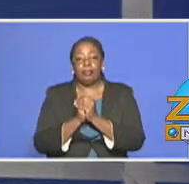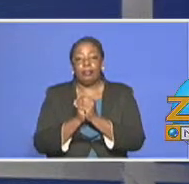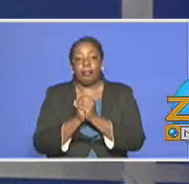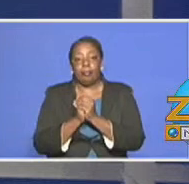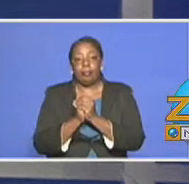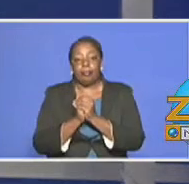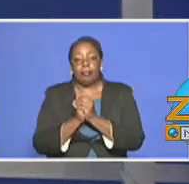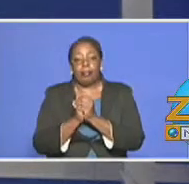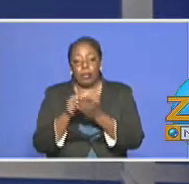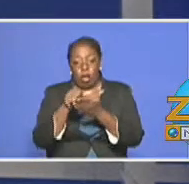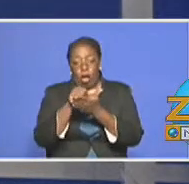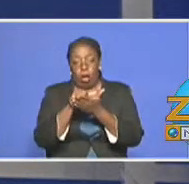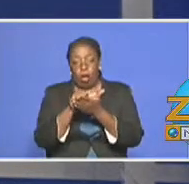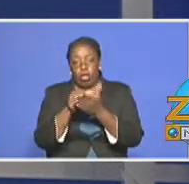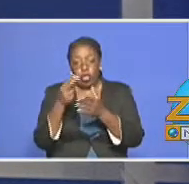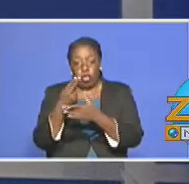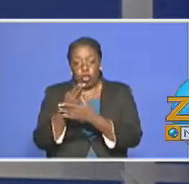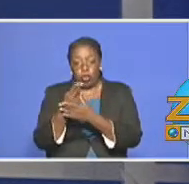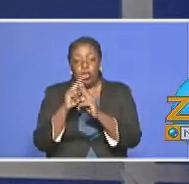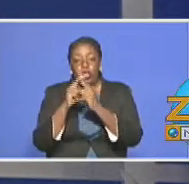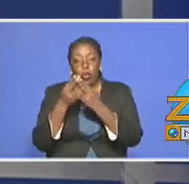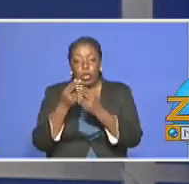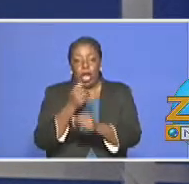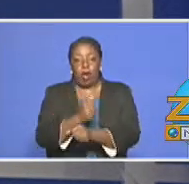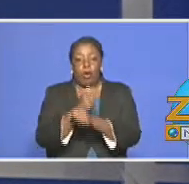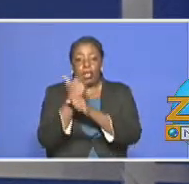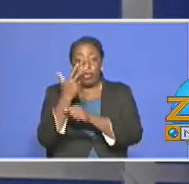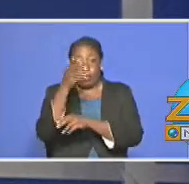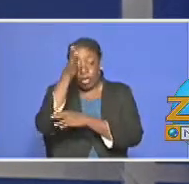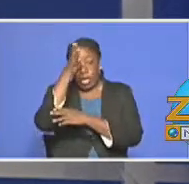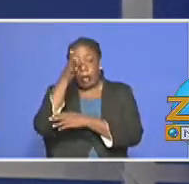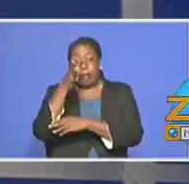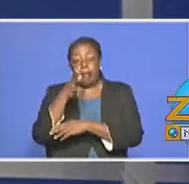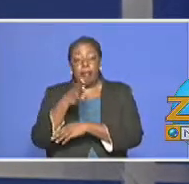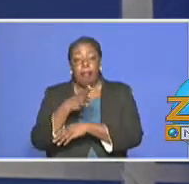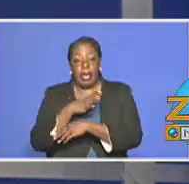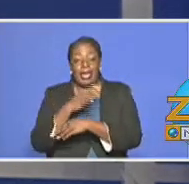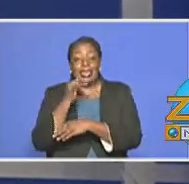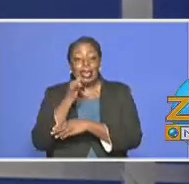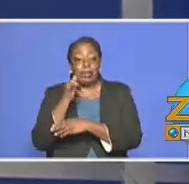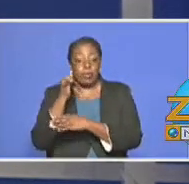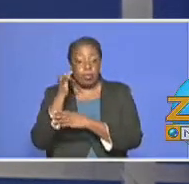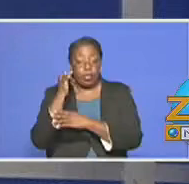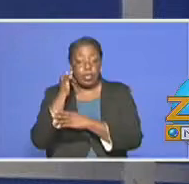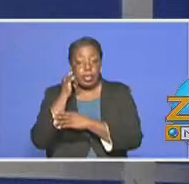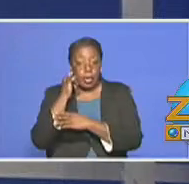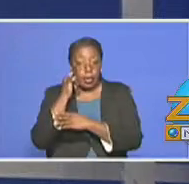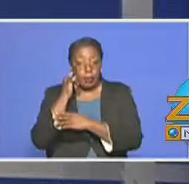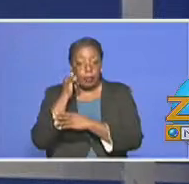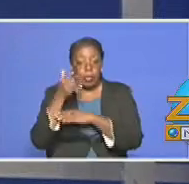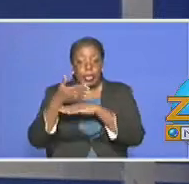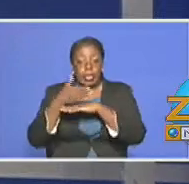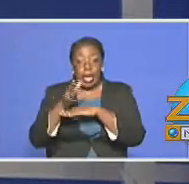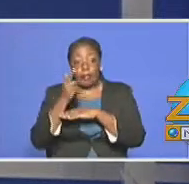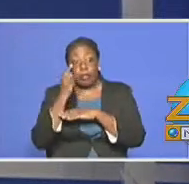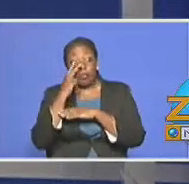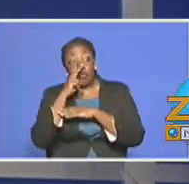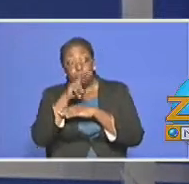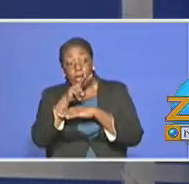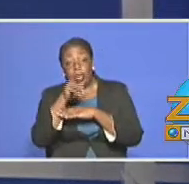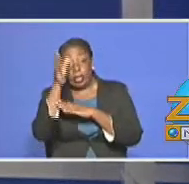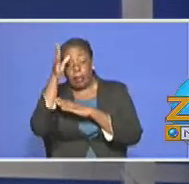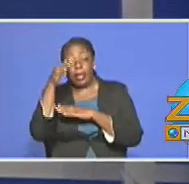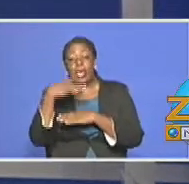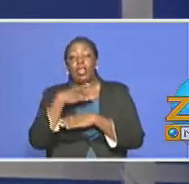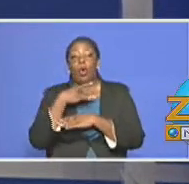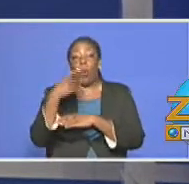Operations Unit officers yesterday arrested 3 men in the area of Sunrise Road, Gamble Heights. This after spotting the men in a white